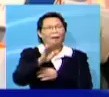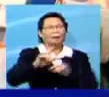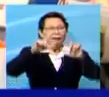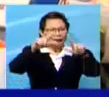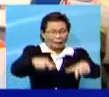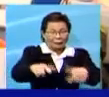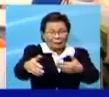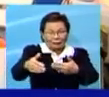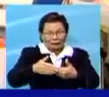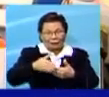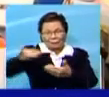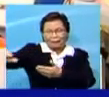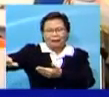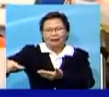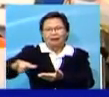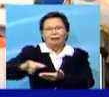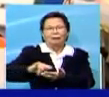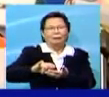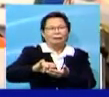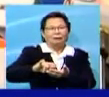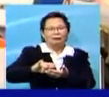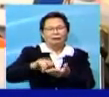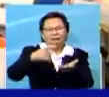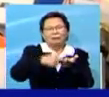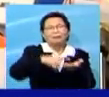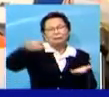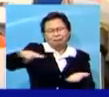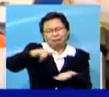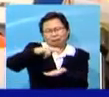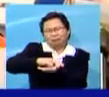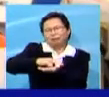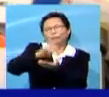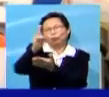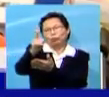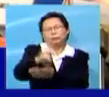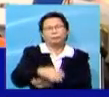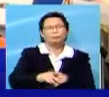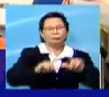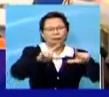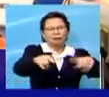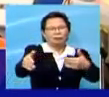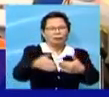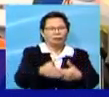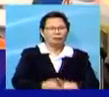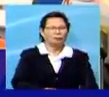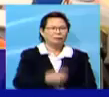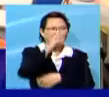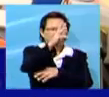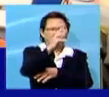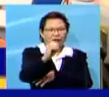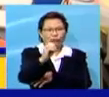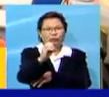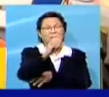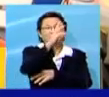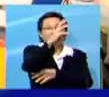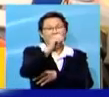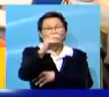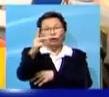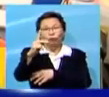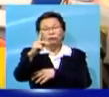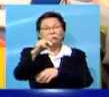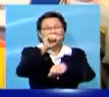Aeropolis berdekatan terminal tambang rendah KLIA2. Rise to 60,000 of jobs and